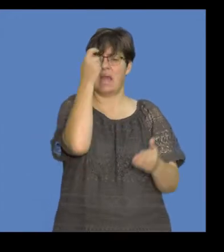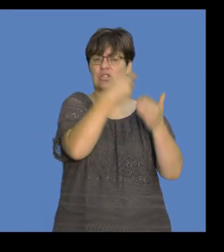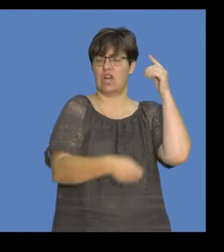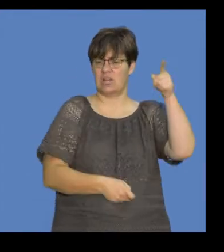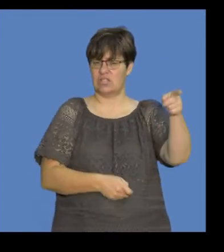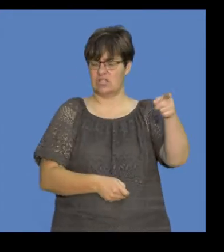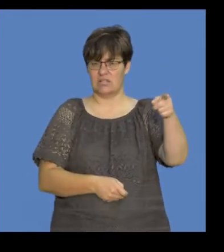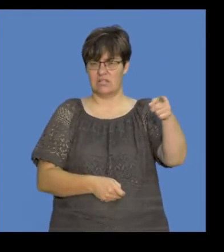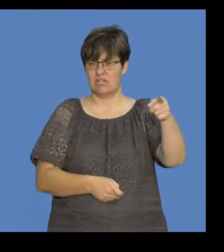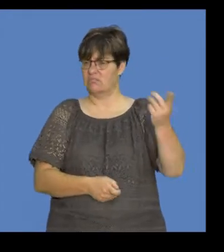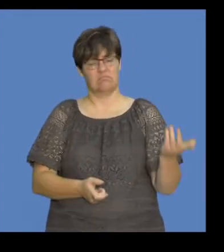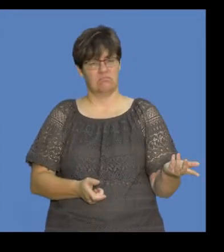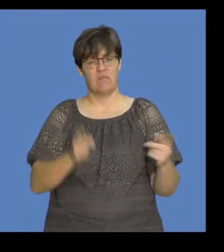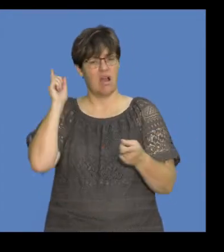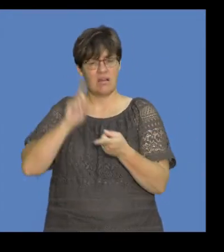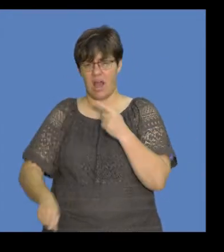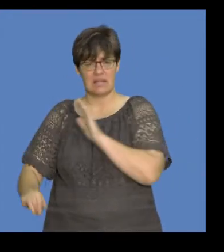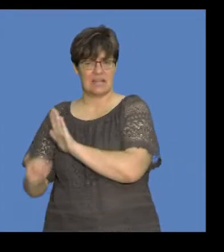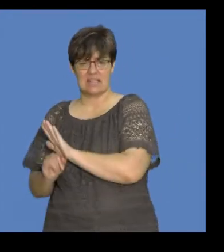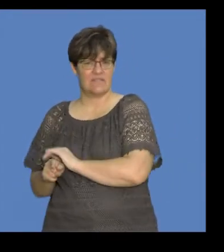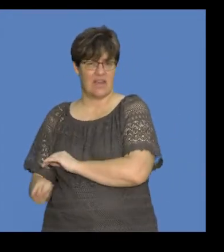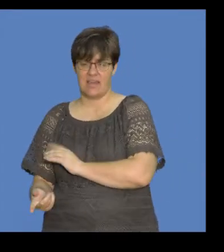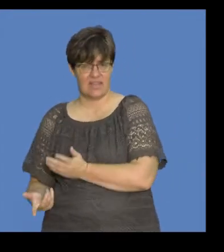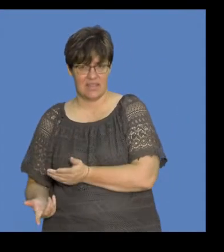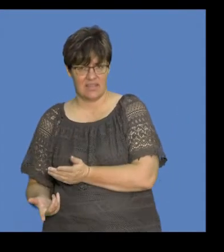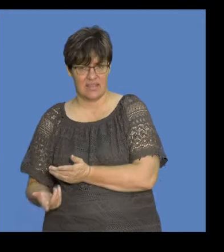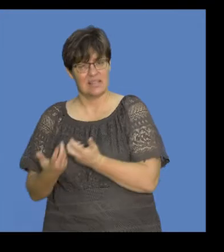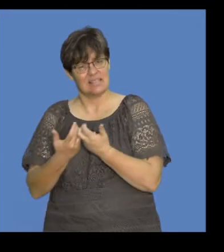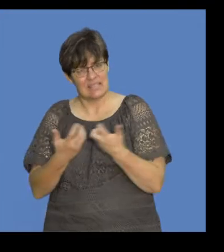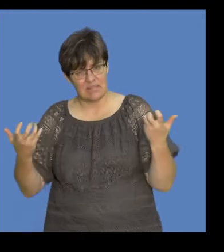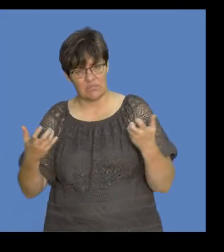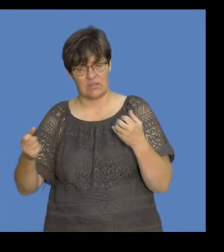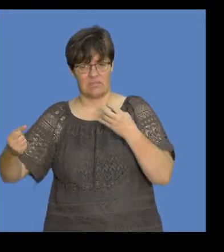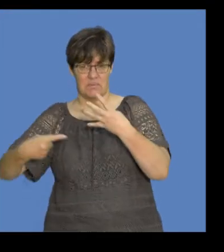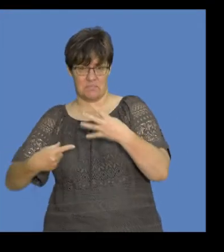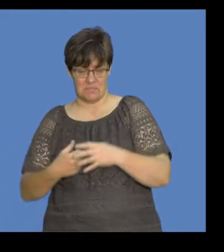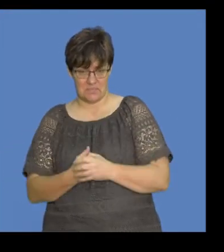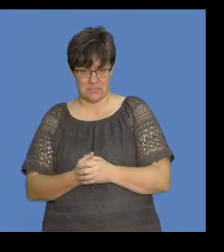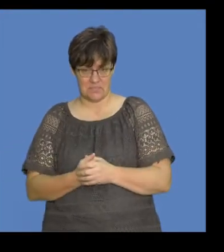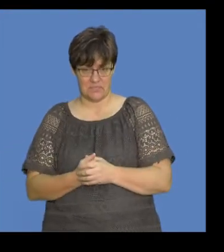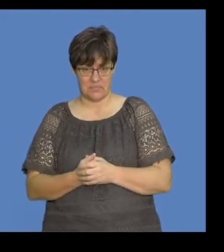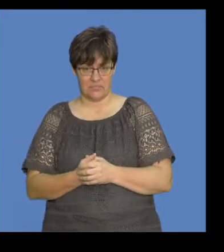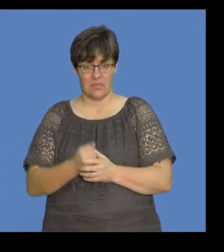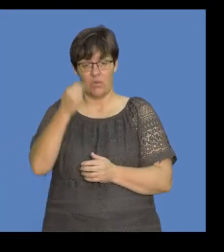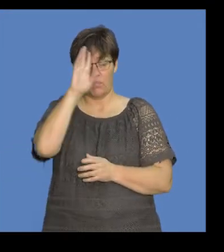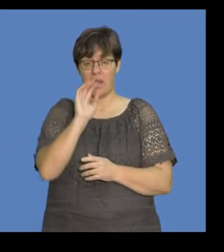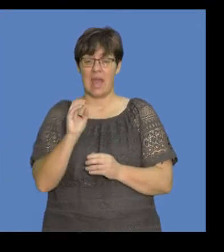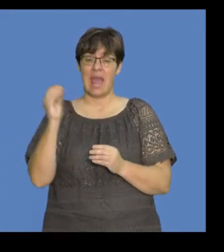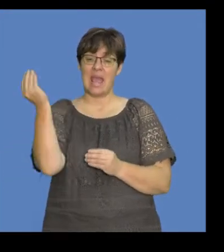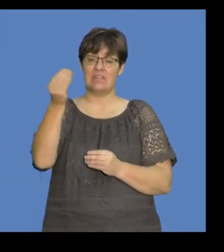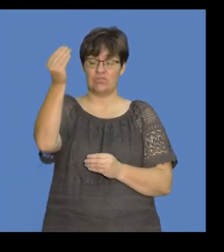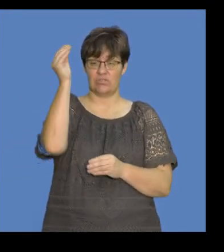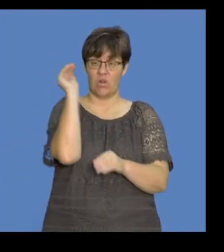charges, you will not be able to identify it as a separate item. So remember, interest on overdraft,